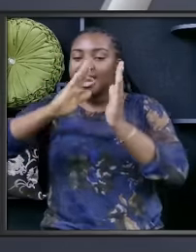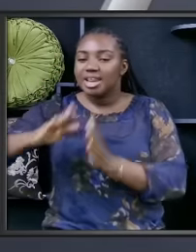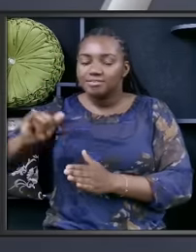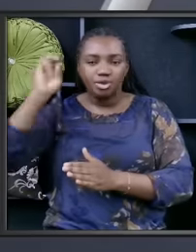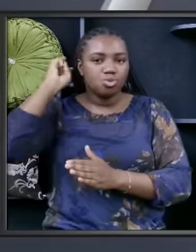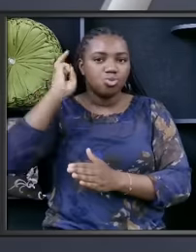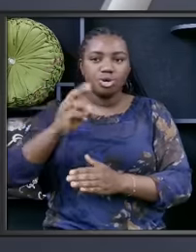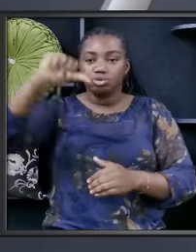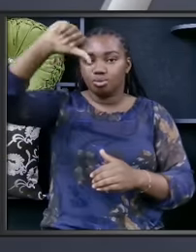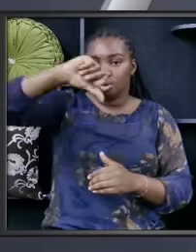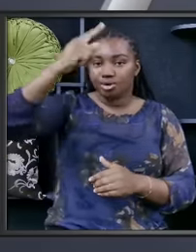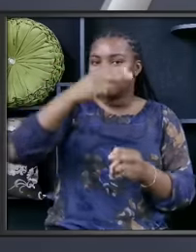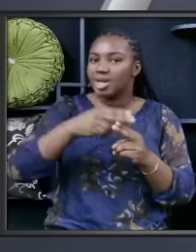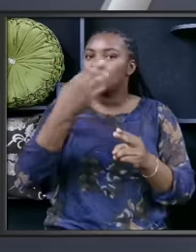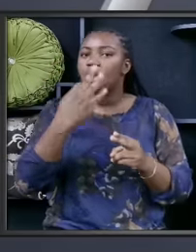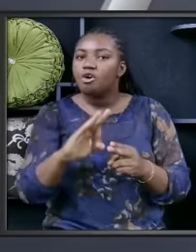the woman's family